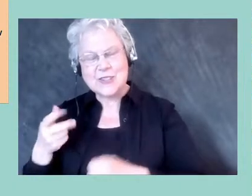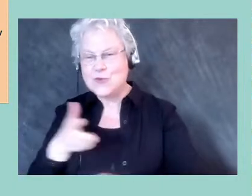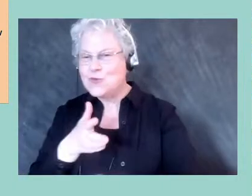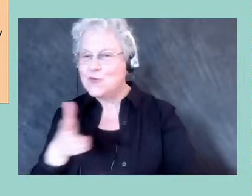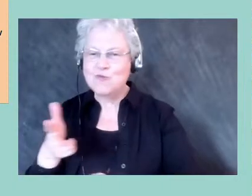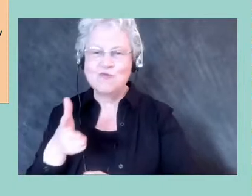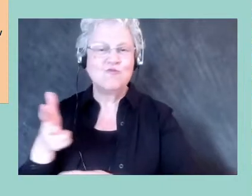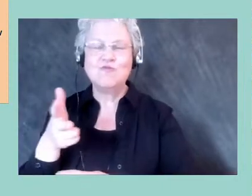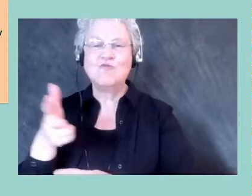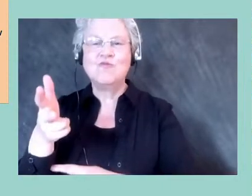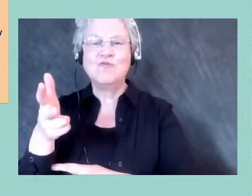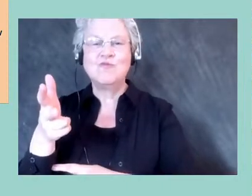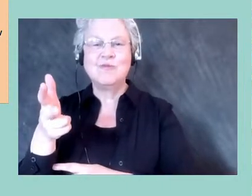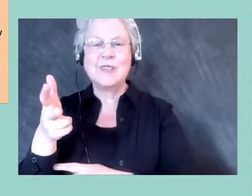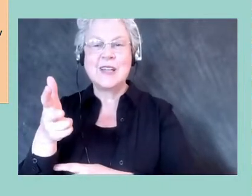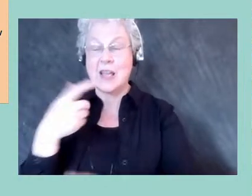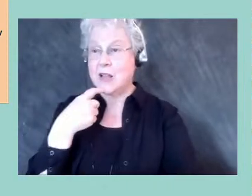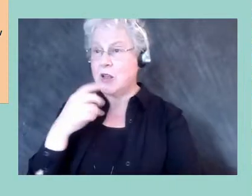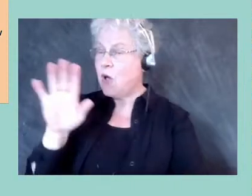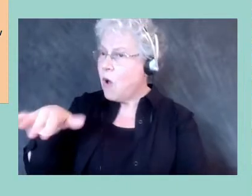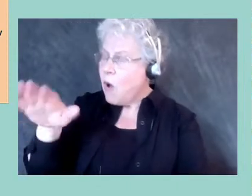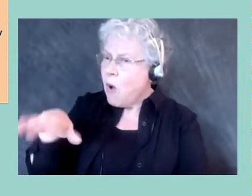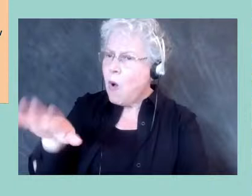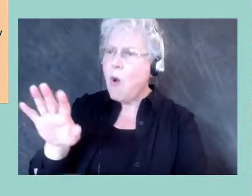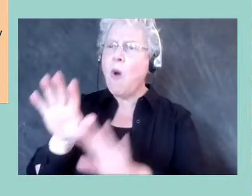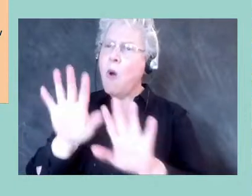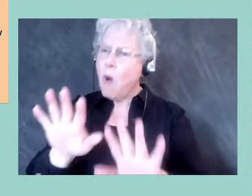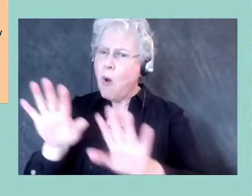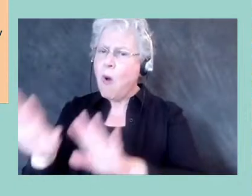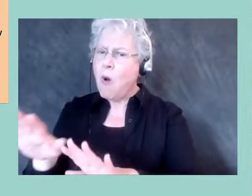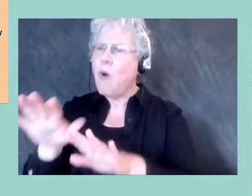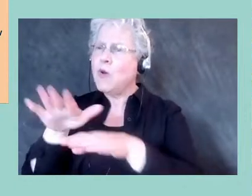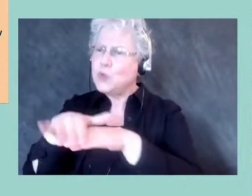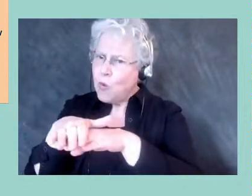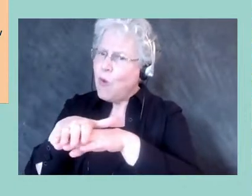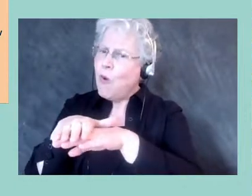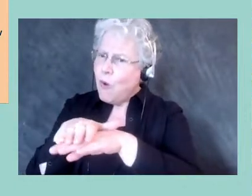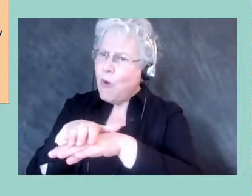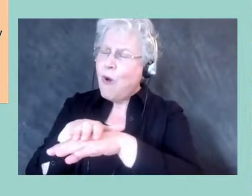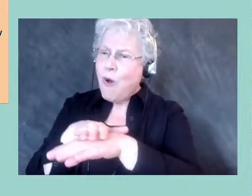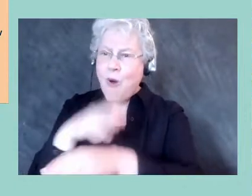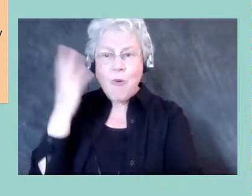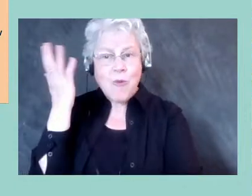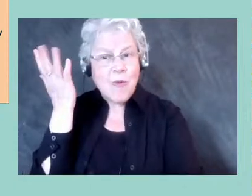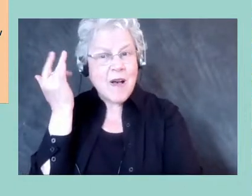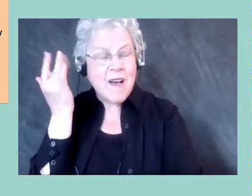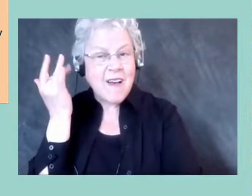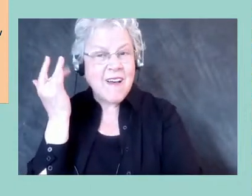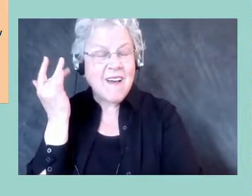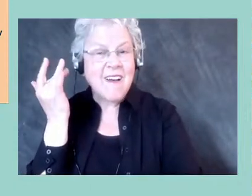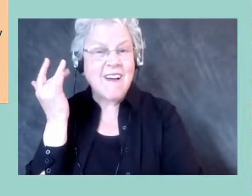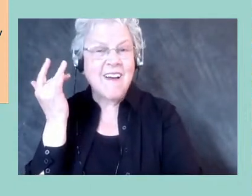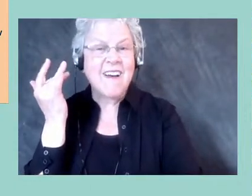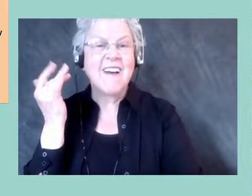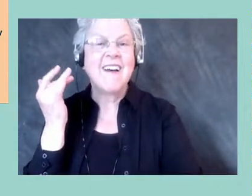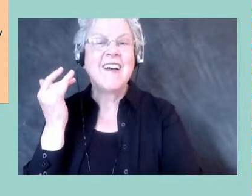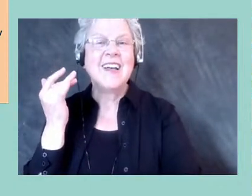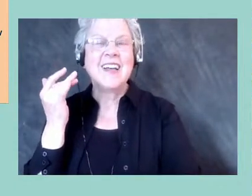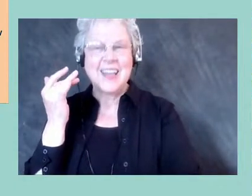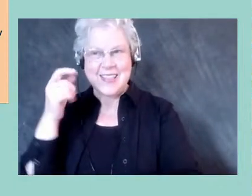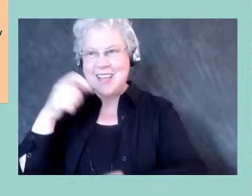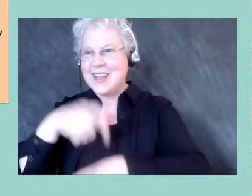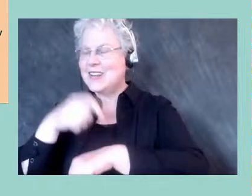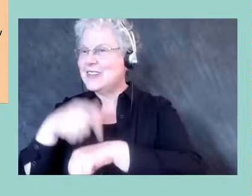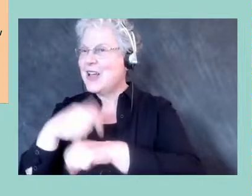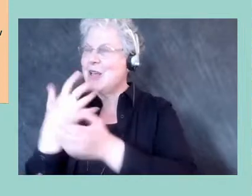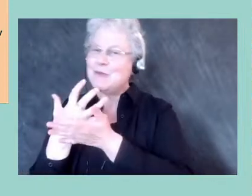town, and they tell him, take your time, it won't be long